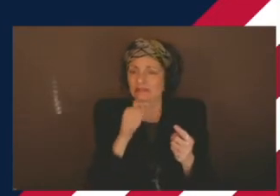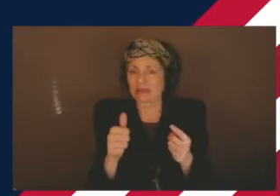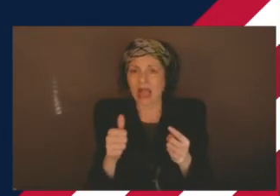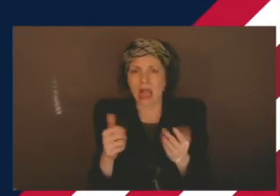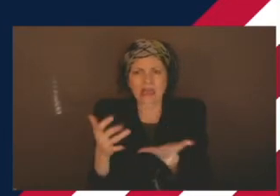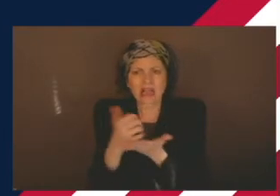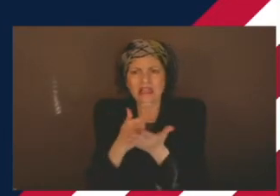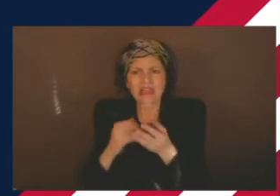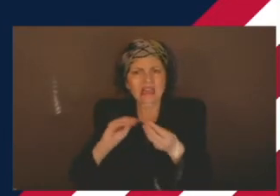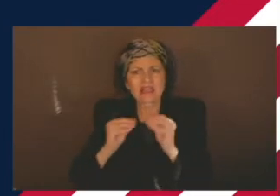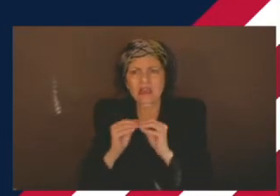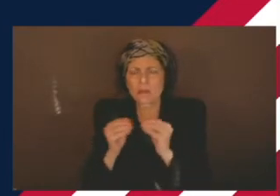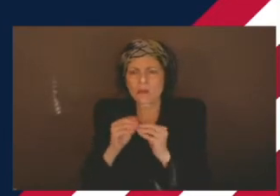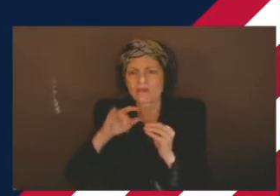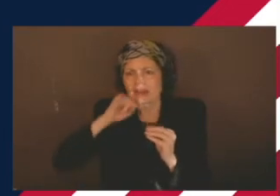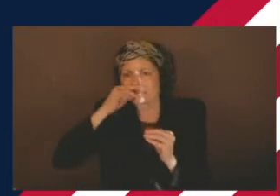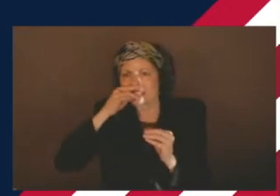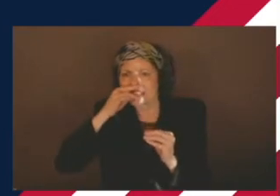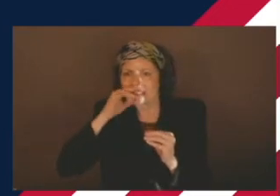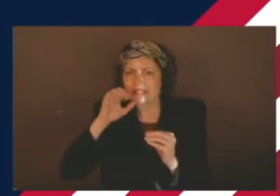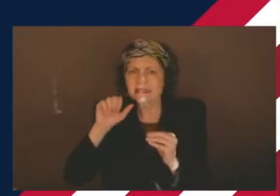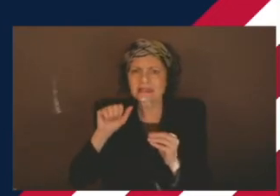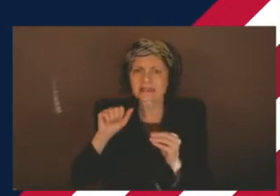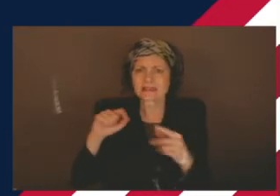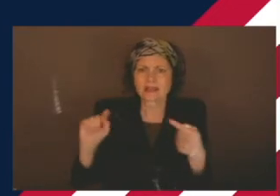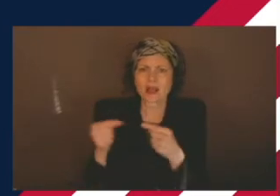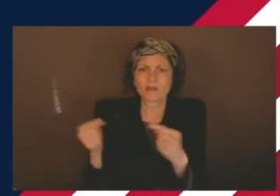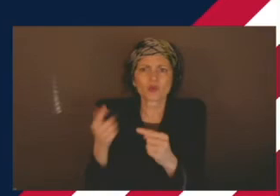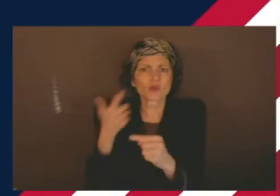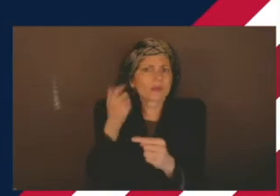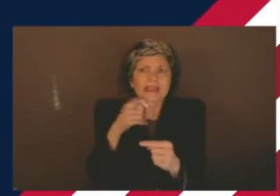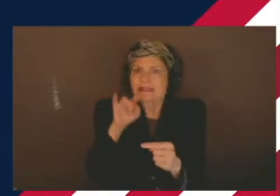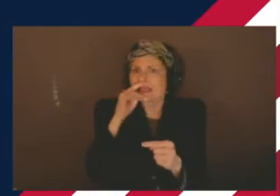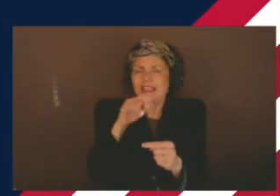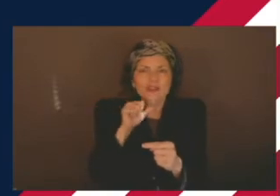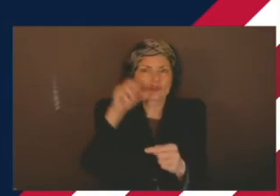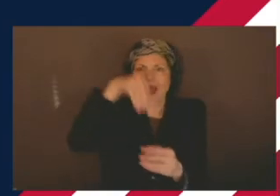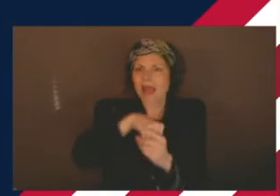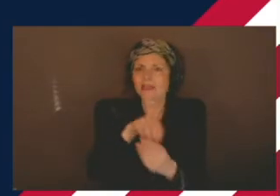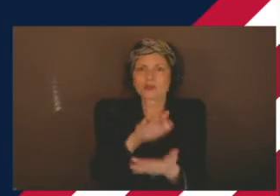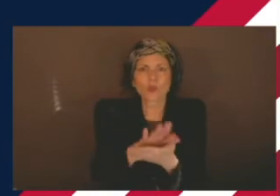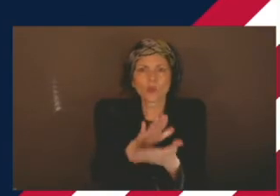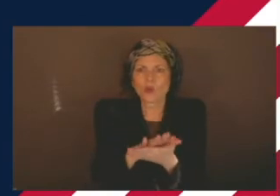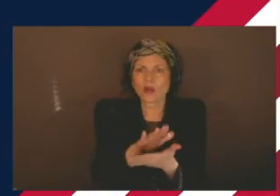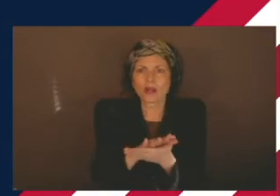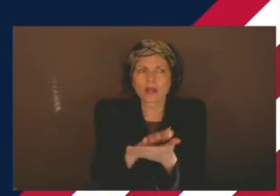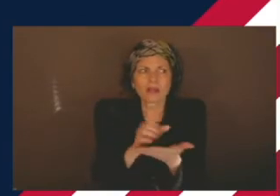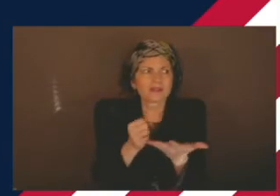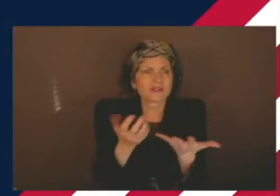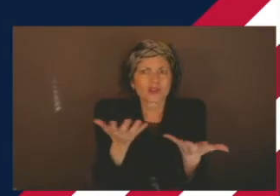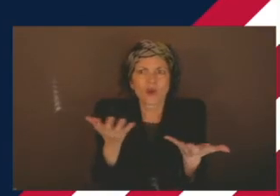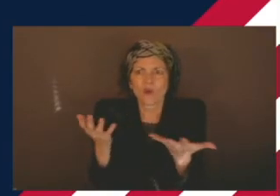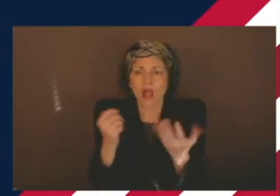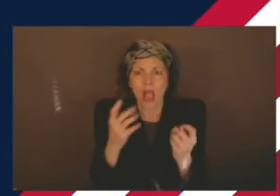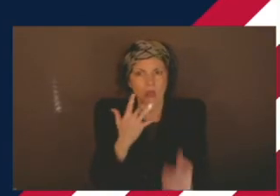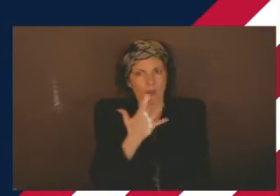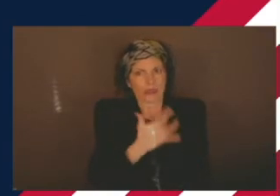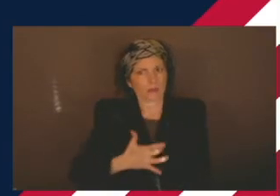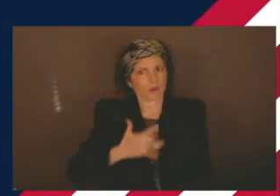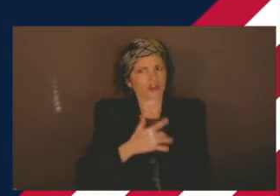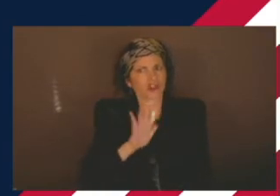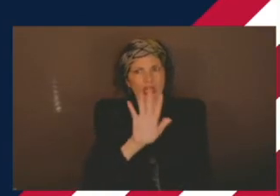our kids aren't in school, where quite often that abuse is seen. So I appreciate your